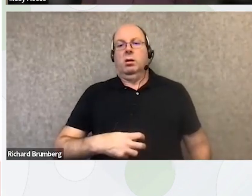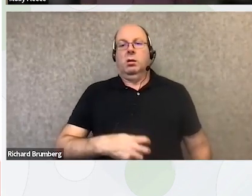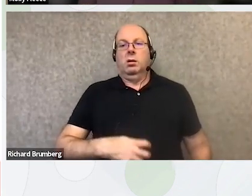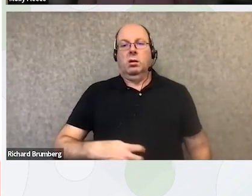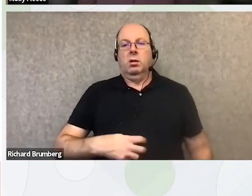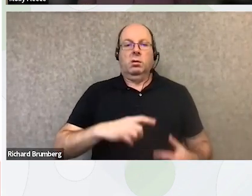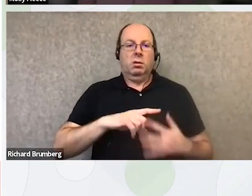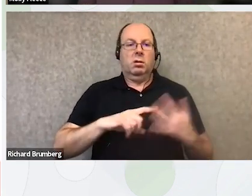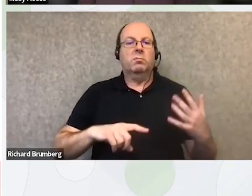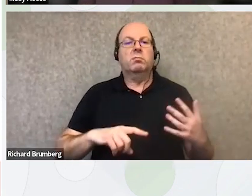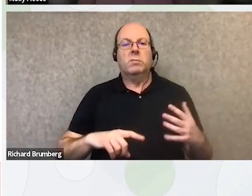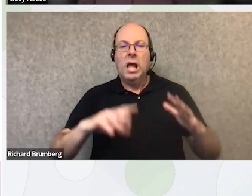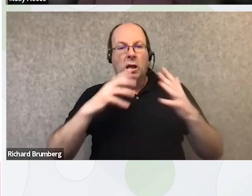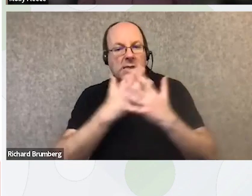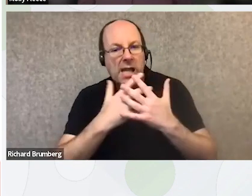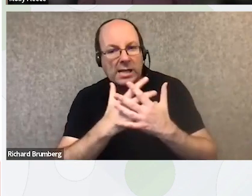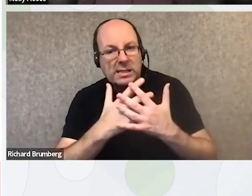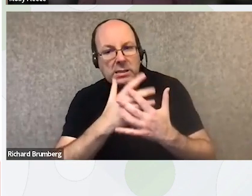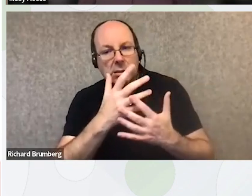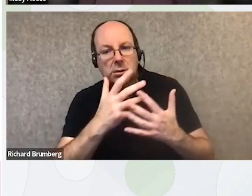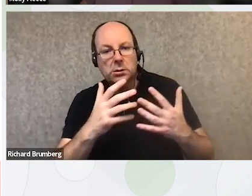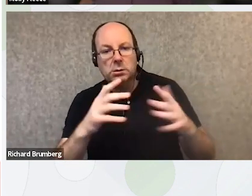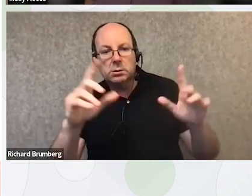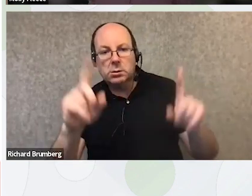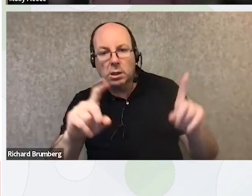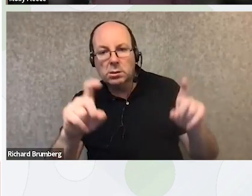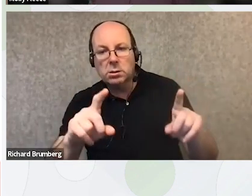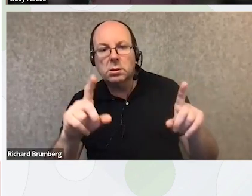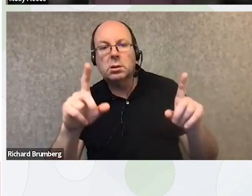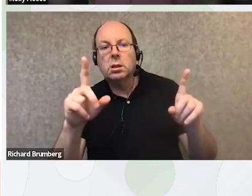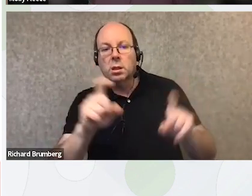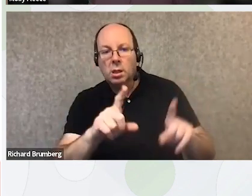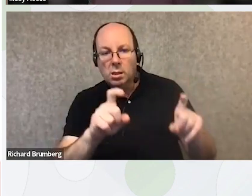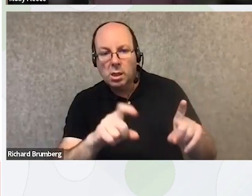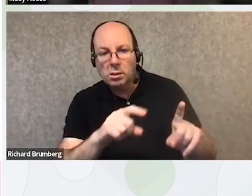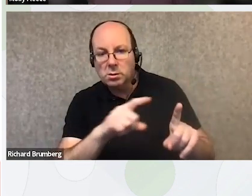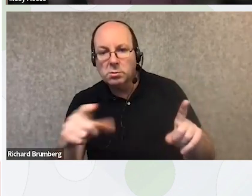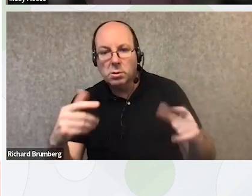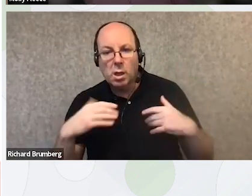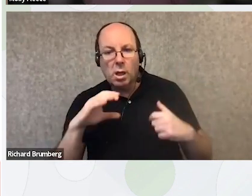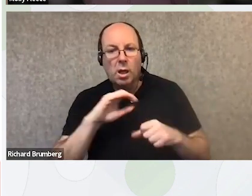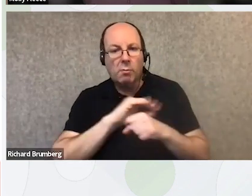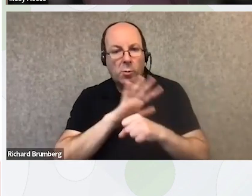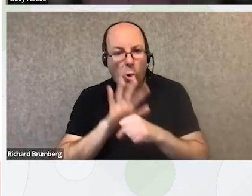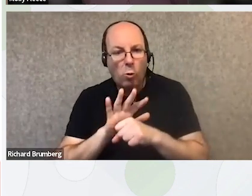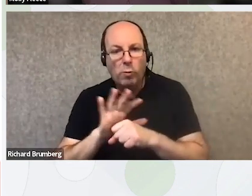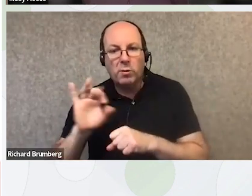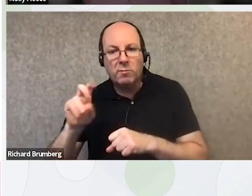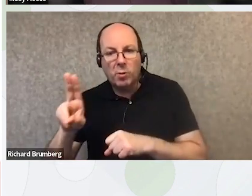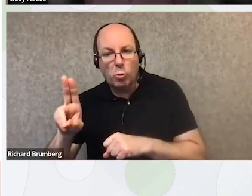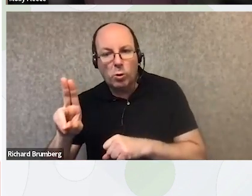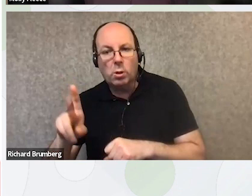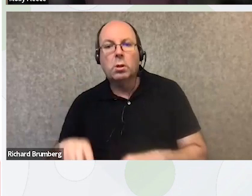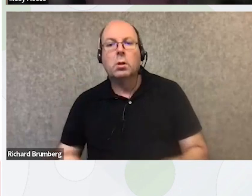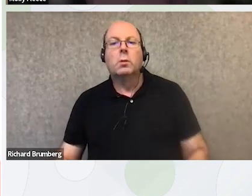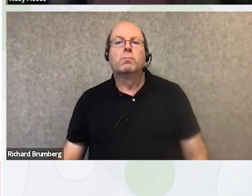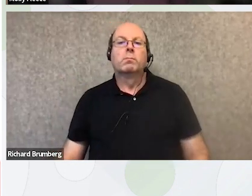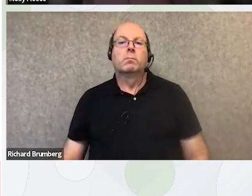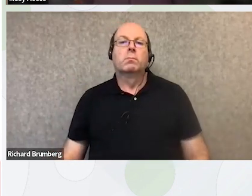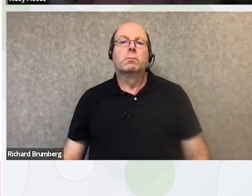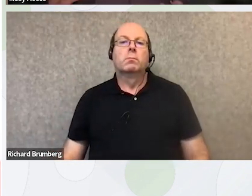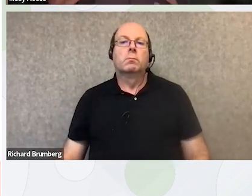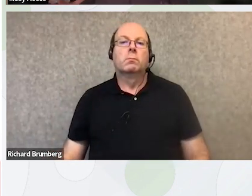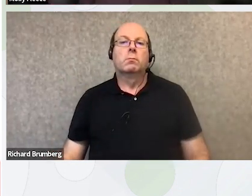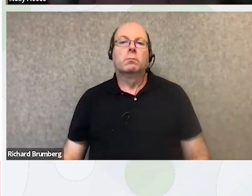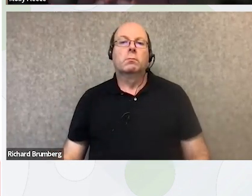Testing of symptomatic residents for both COVID and flu will be very important. And so because both COVID and flu